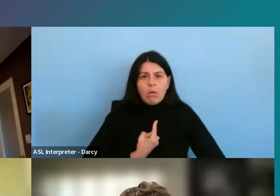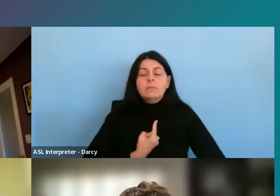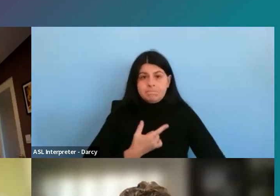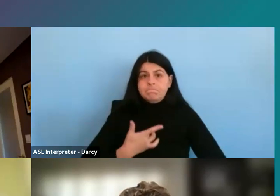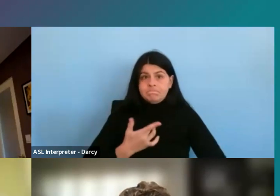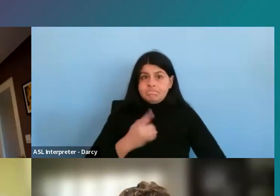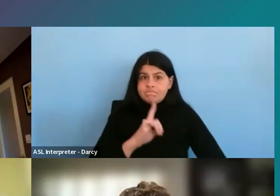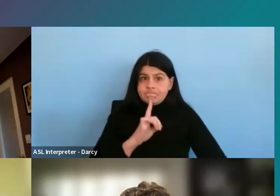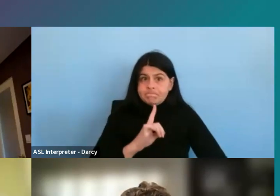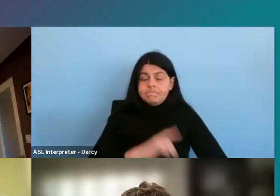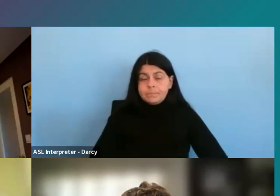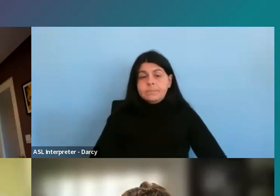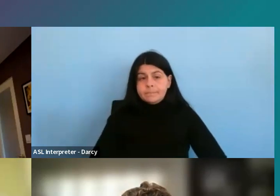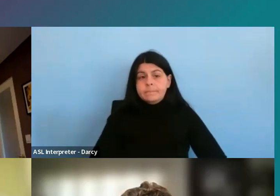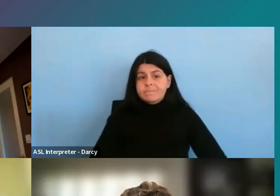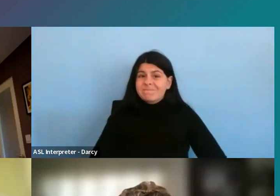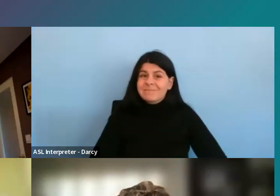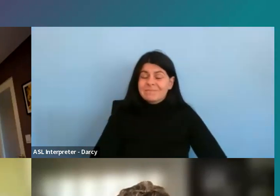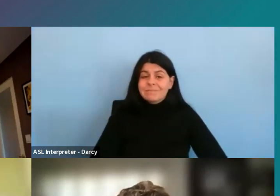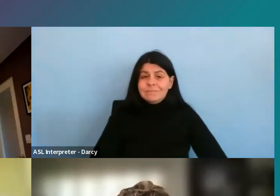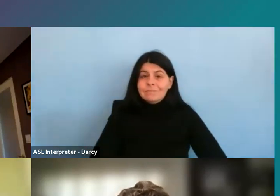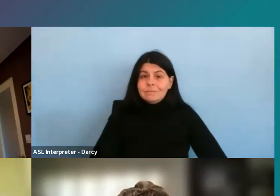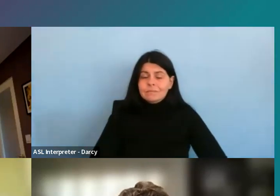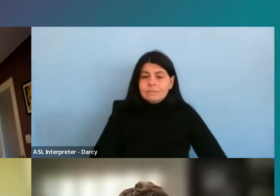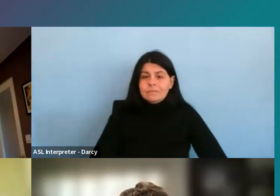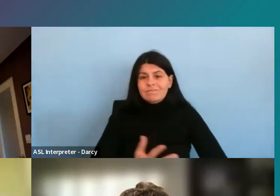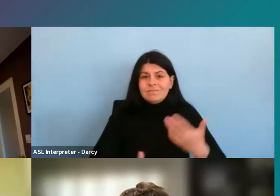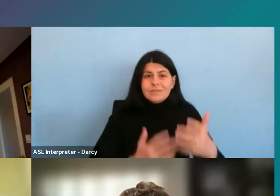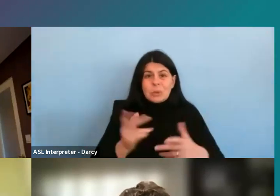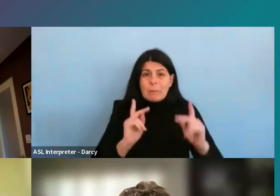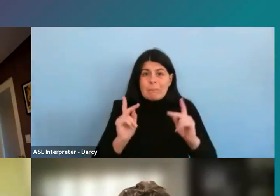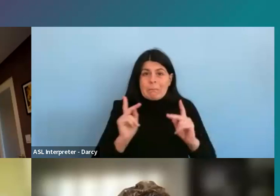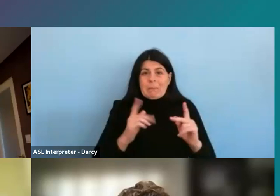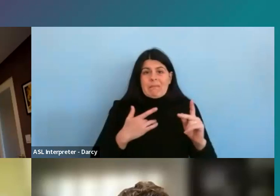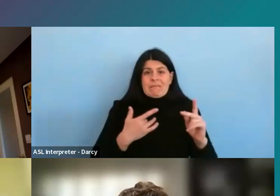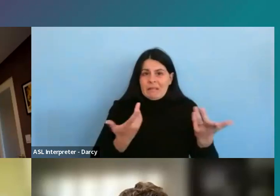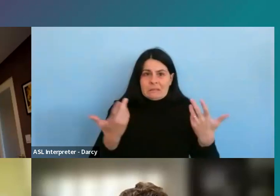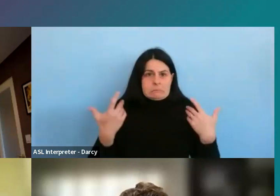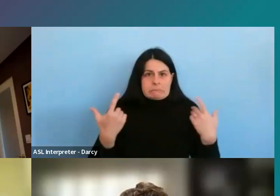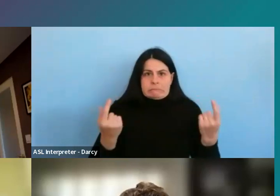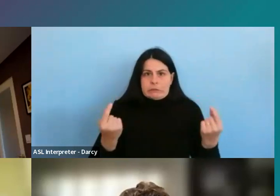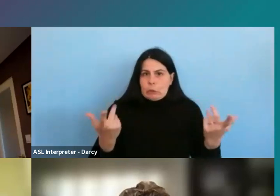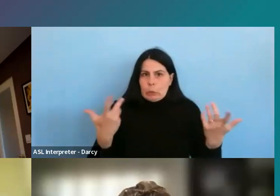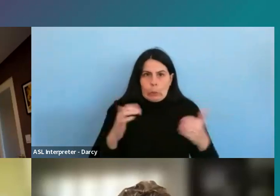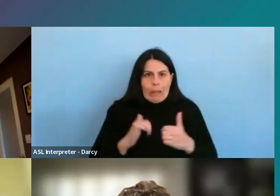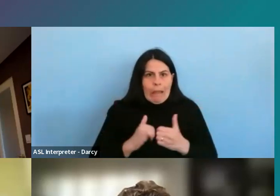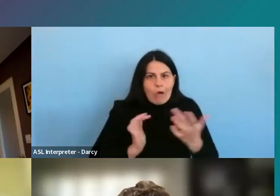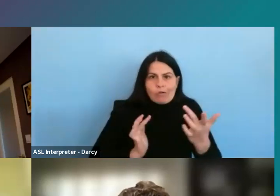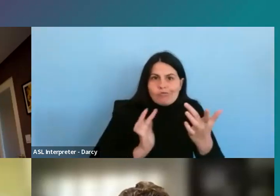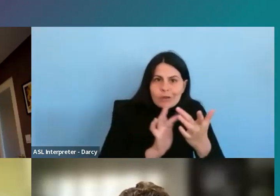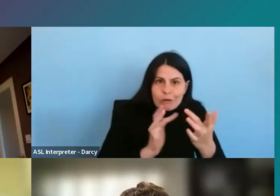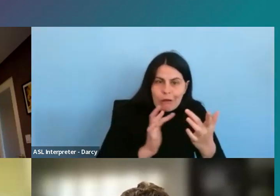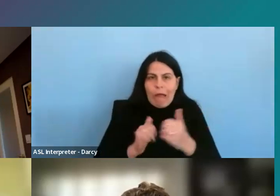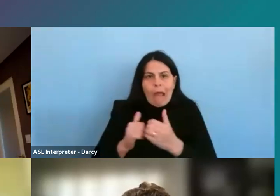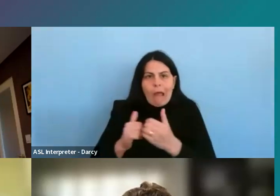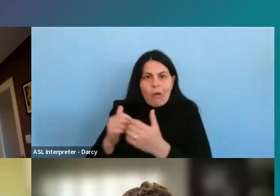really keeps people from being able to truly know what to do, like how to reach out, how to get the support that we